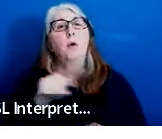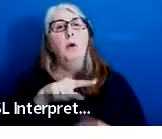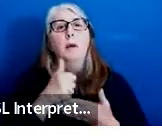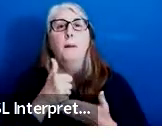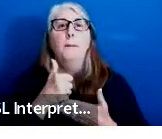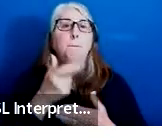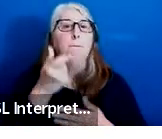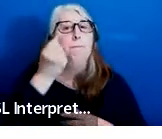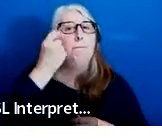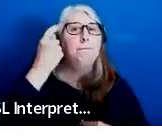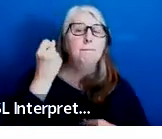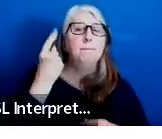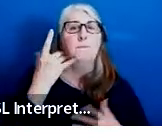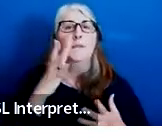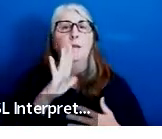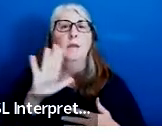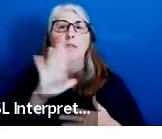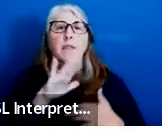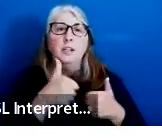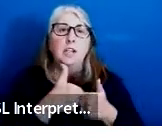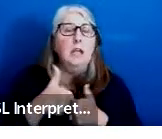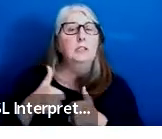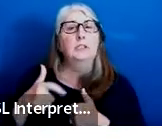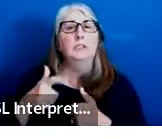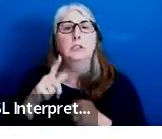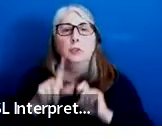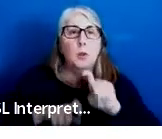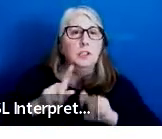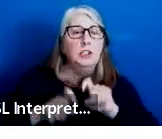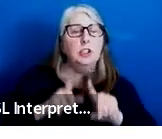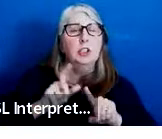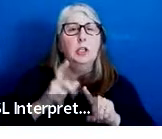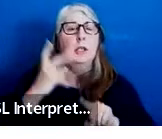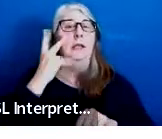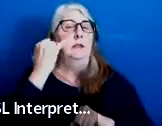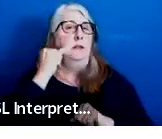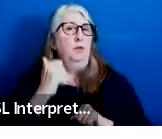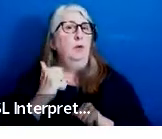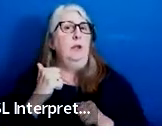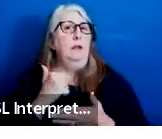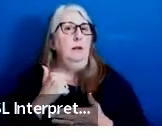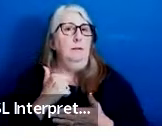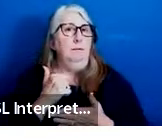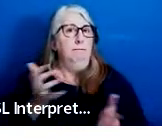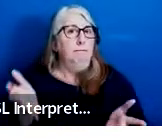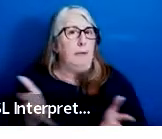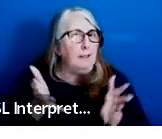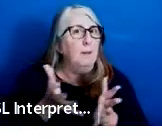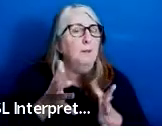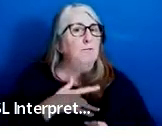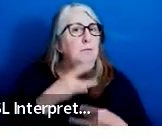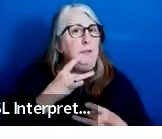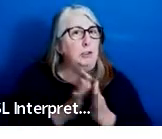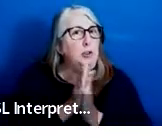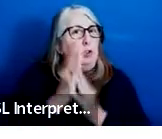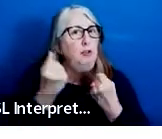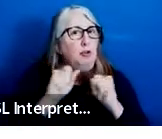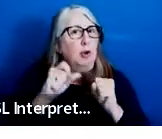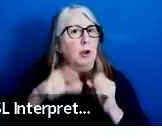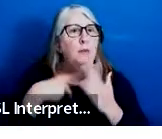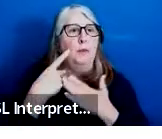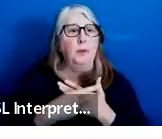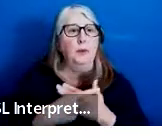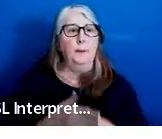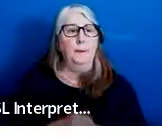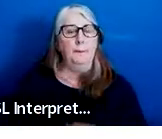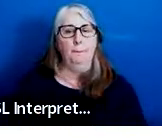understand, their challenges and their questions, and see if we can get them to also be interested in trying out the program.